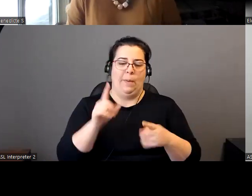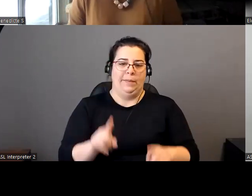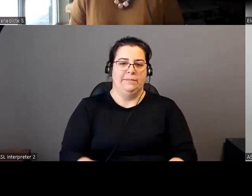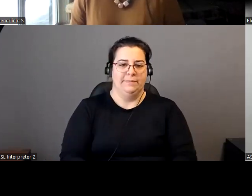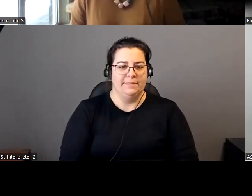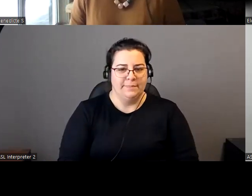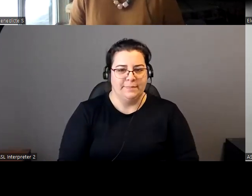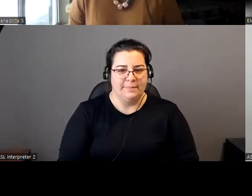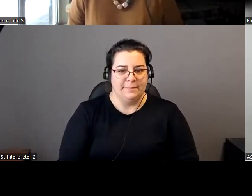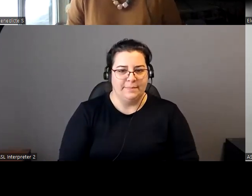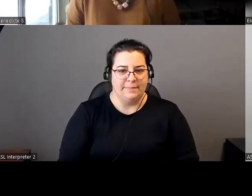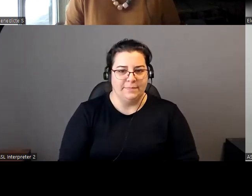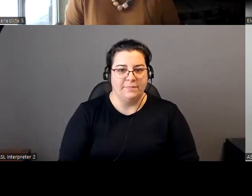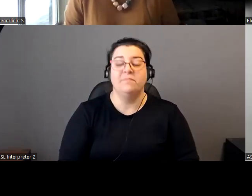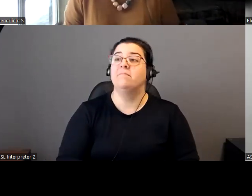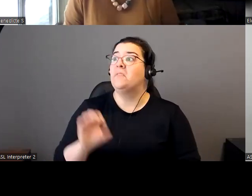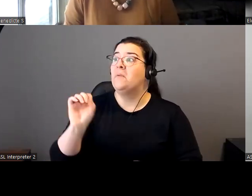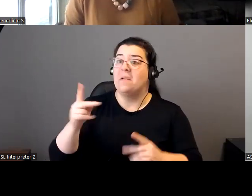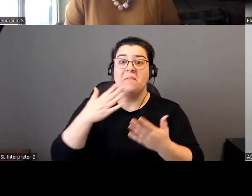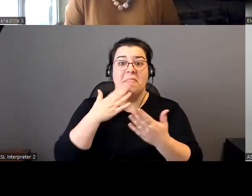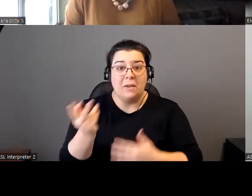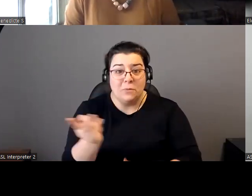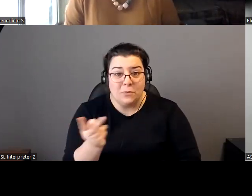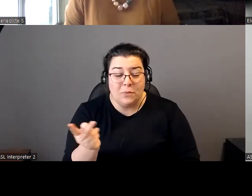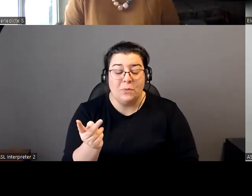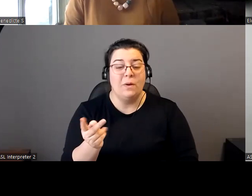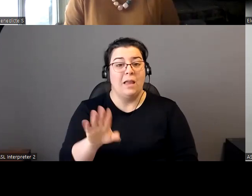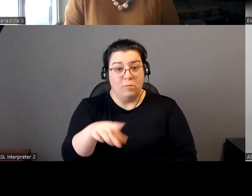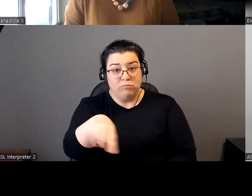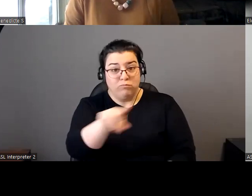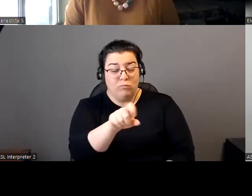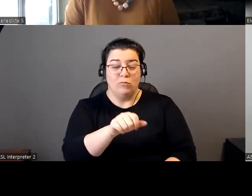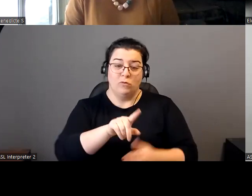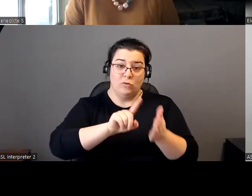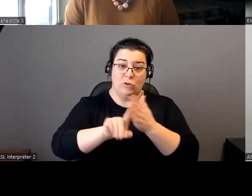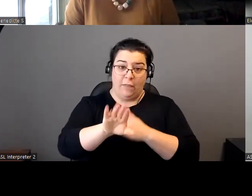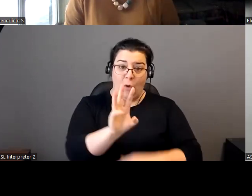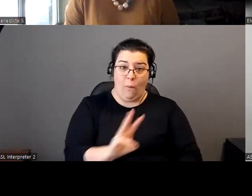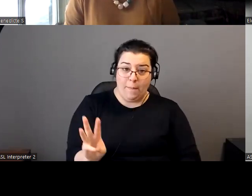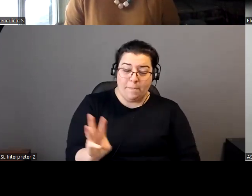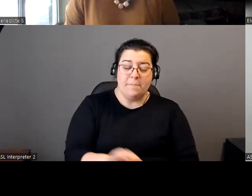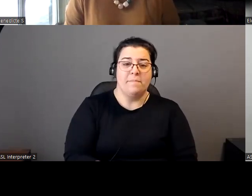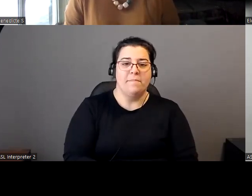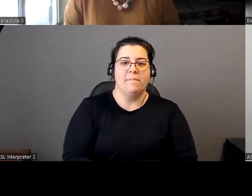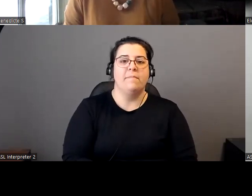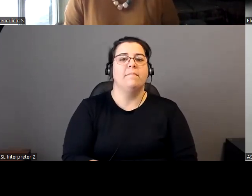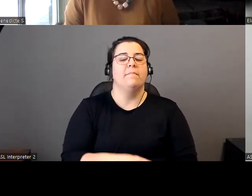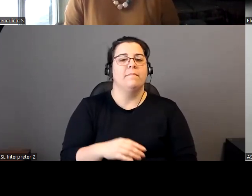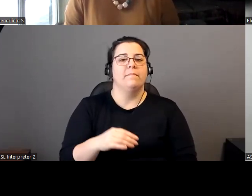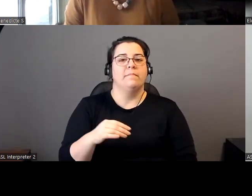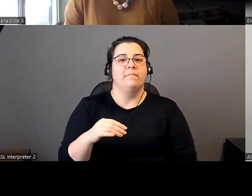Well, thank you both so much. And I encourage everybody to go to the website, find out more about the gender-based project. If you're not on